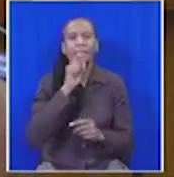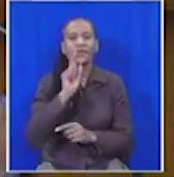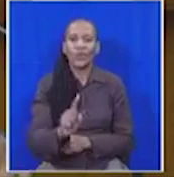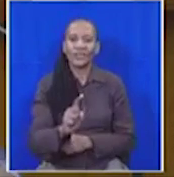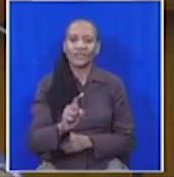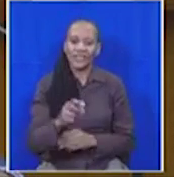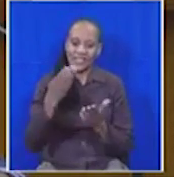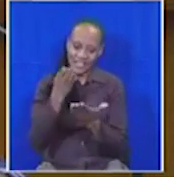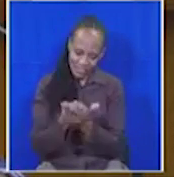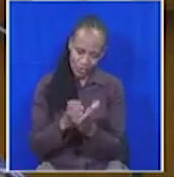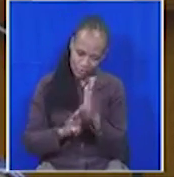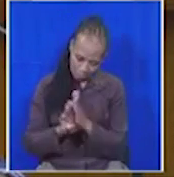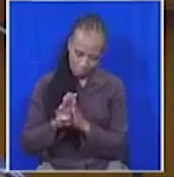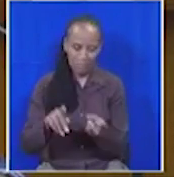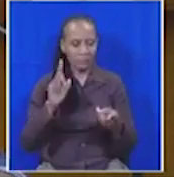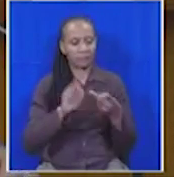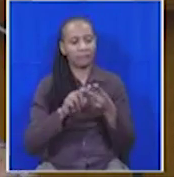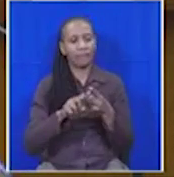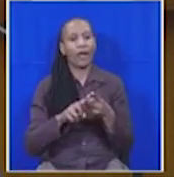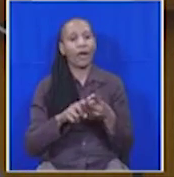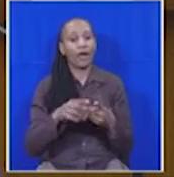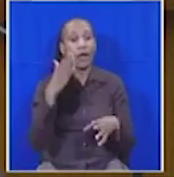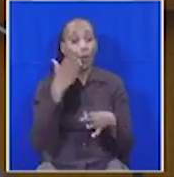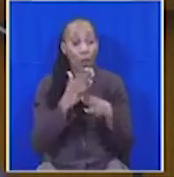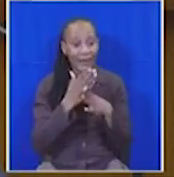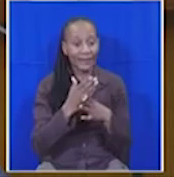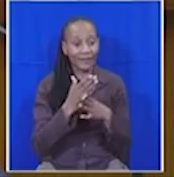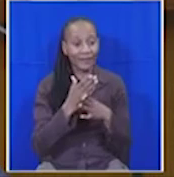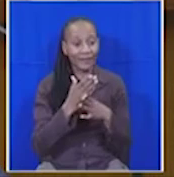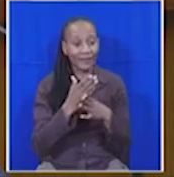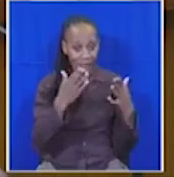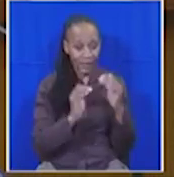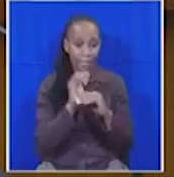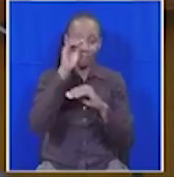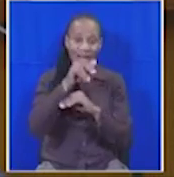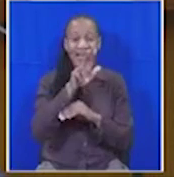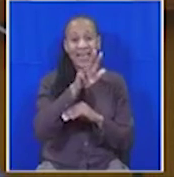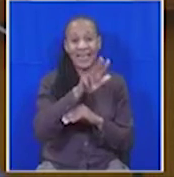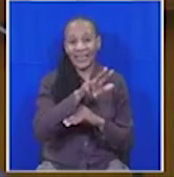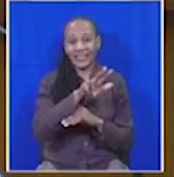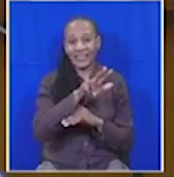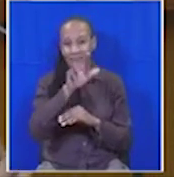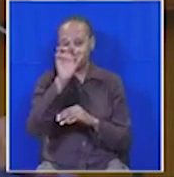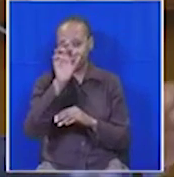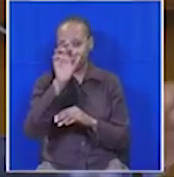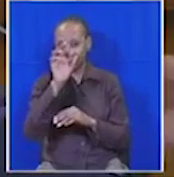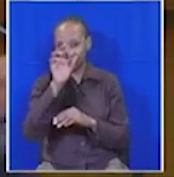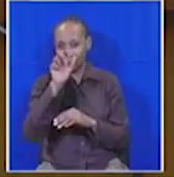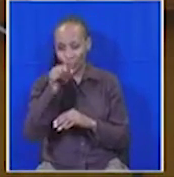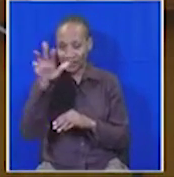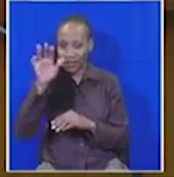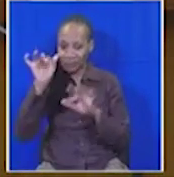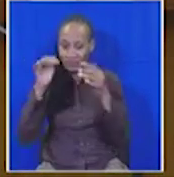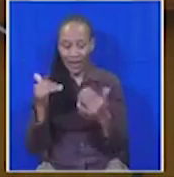growth. Unemployment has risen. More than 8.9 people are unemployed in our country, and it